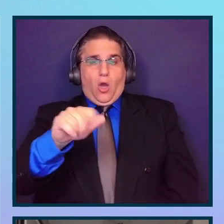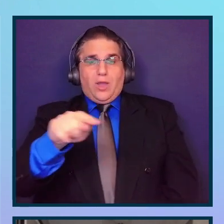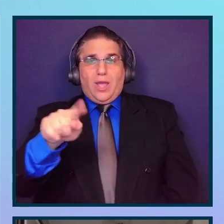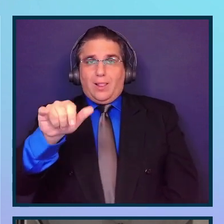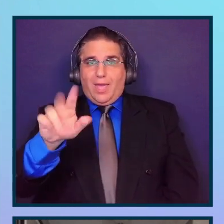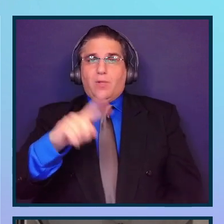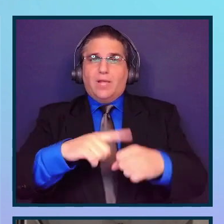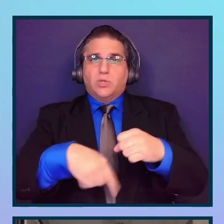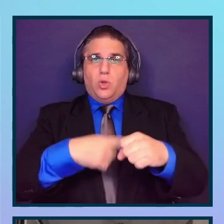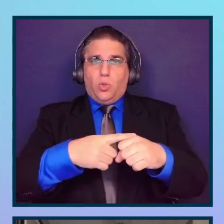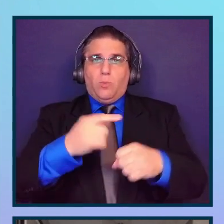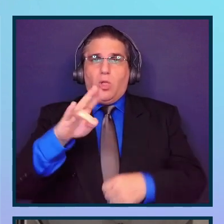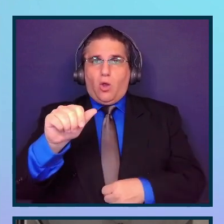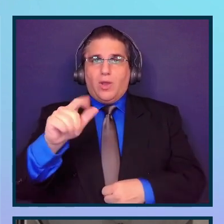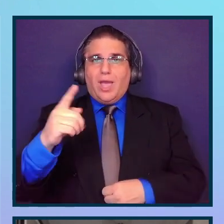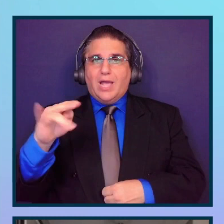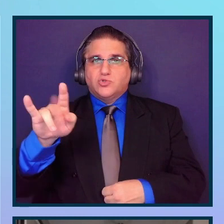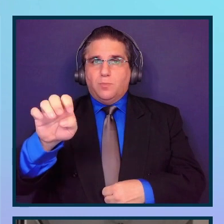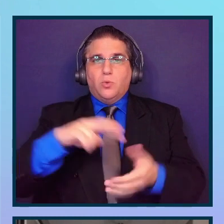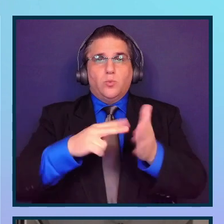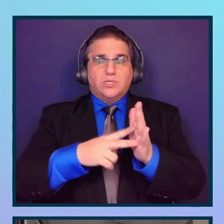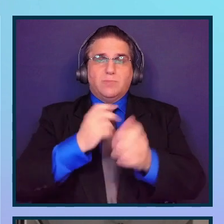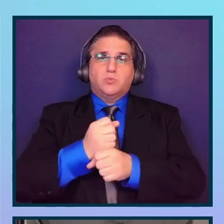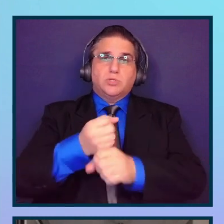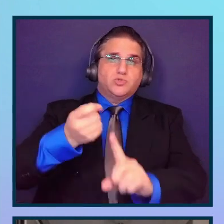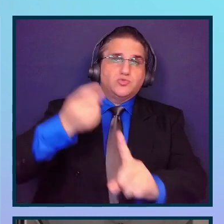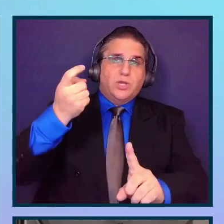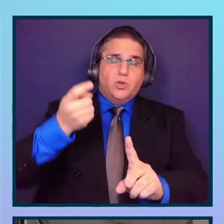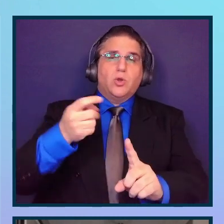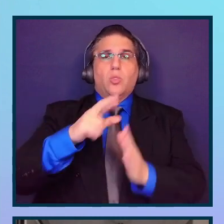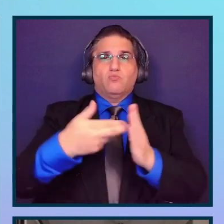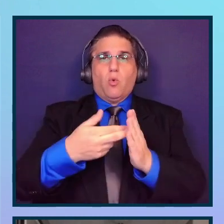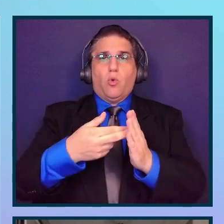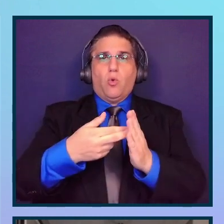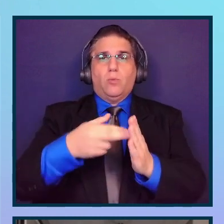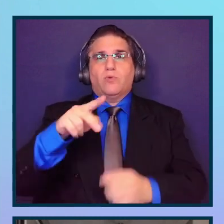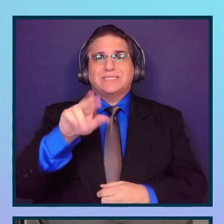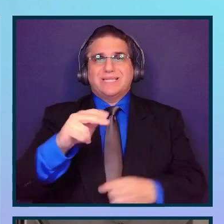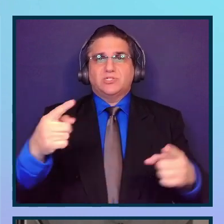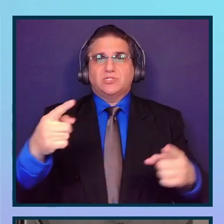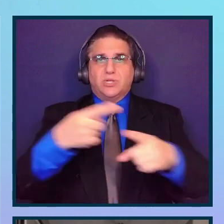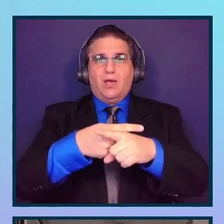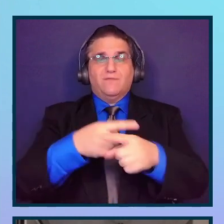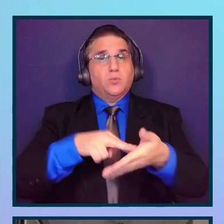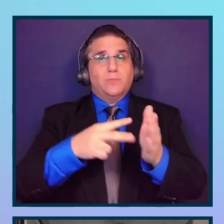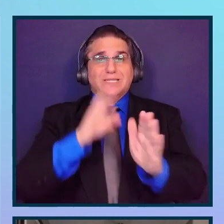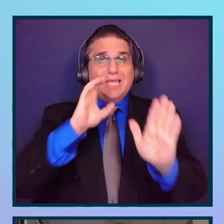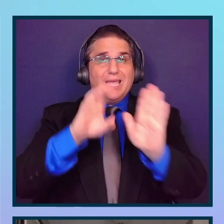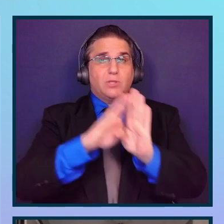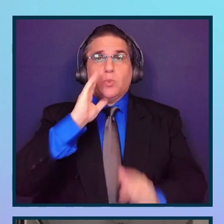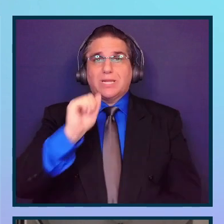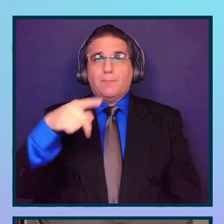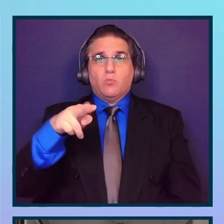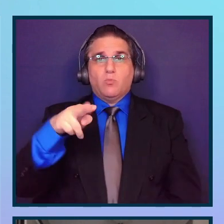global ARIA attribute. So that will trigger the role presentation conflict. And so this image will not be presentational image, but